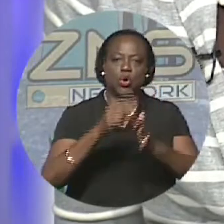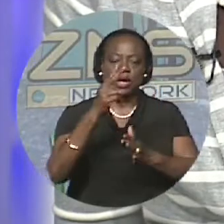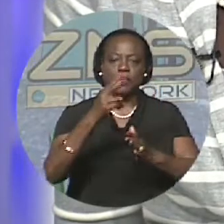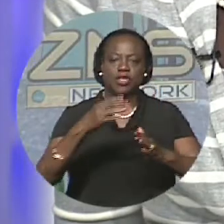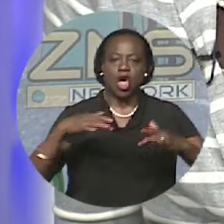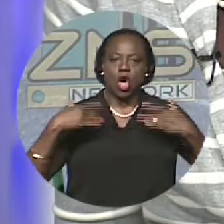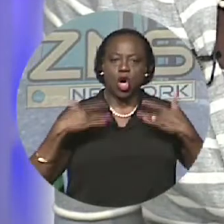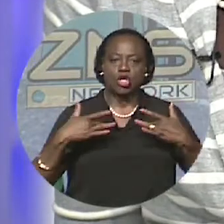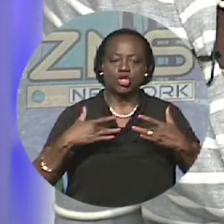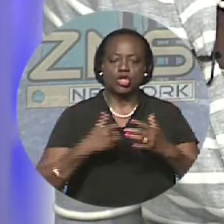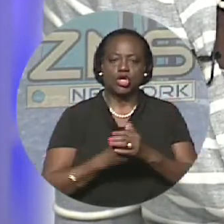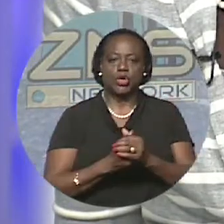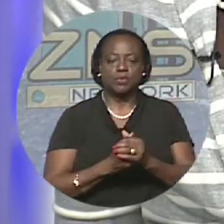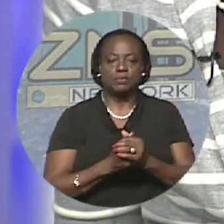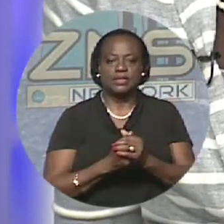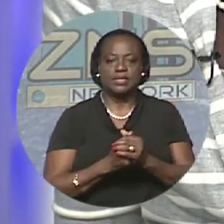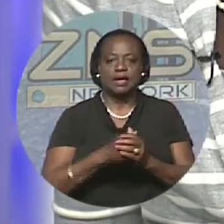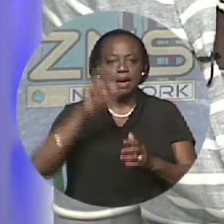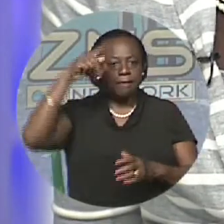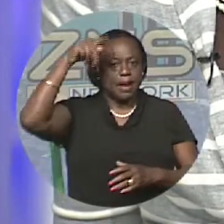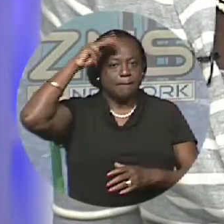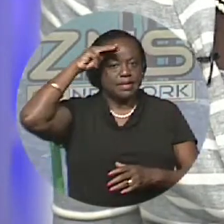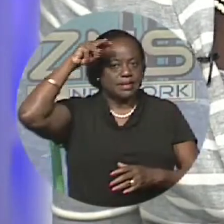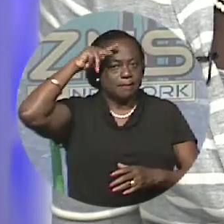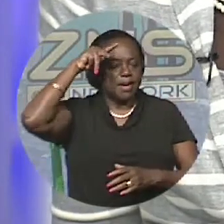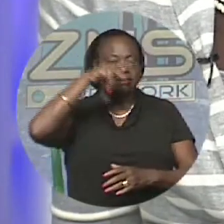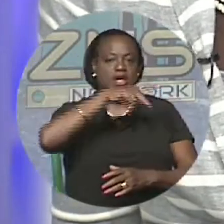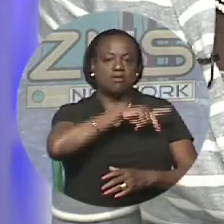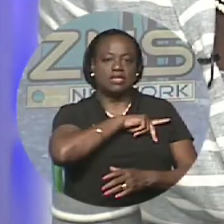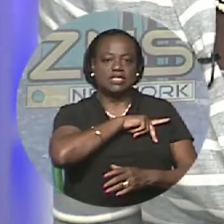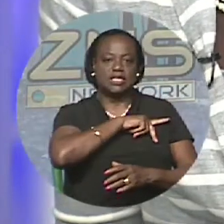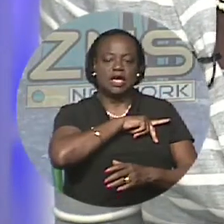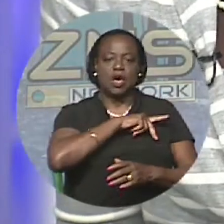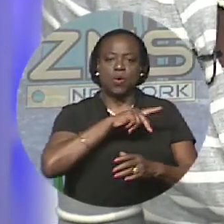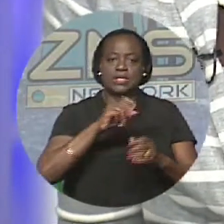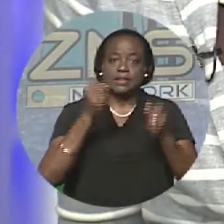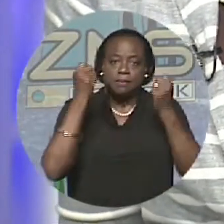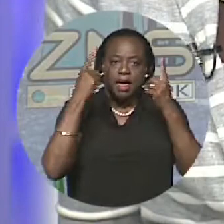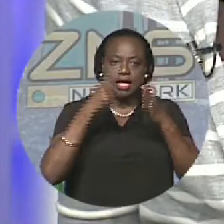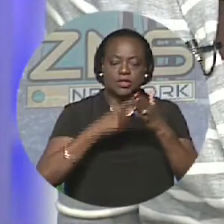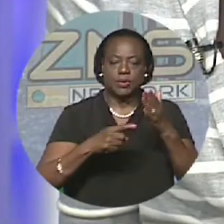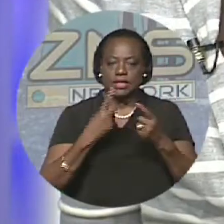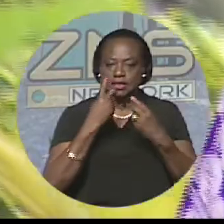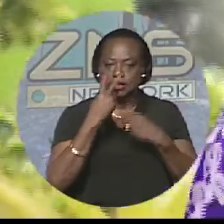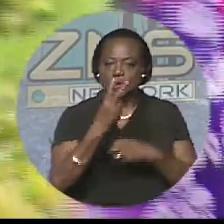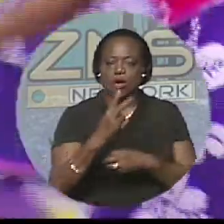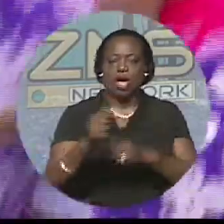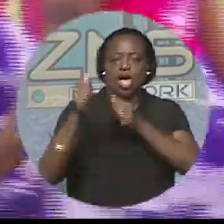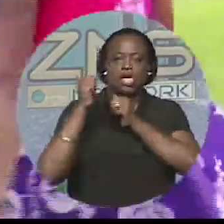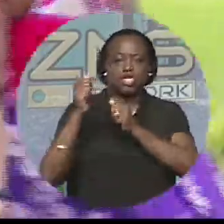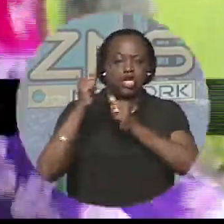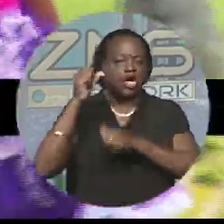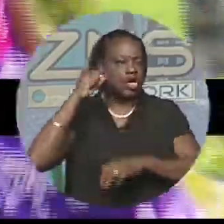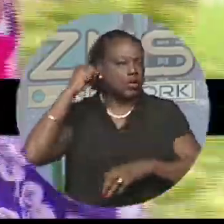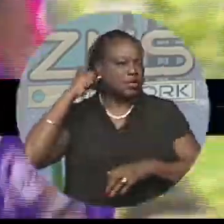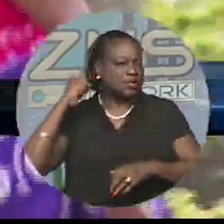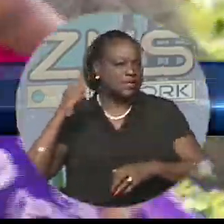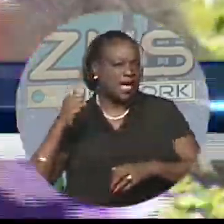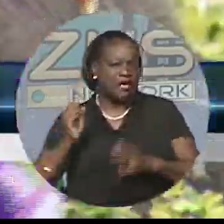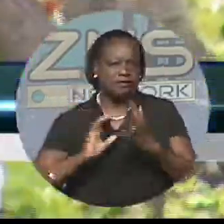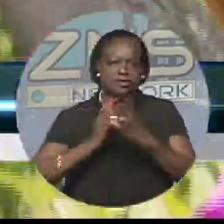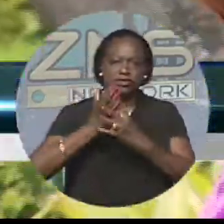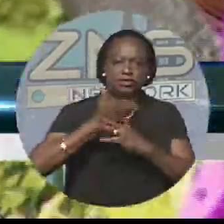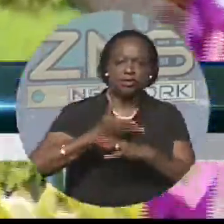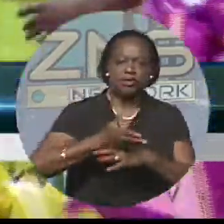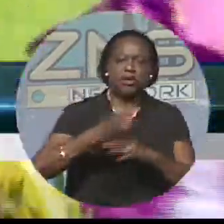Jimenita Swain tells us that Prime Minister Perry Christie was blown away by what he saw. Junkanoo sounds pulsated through Cable